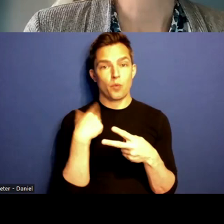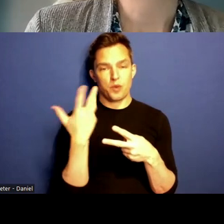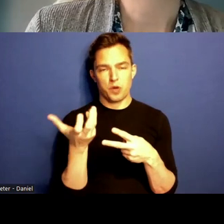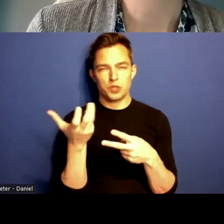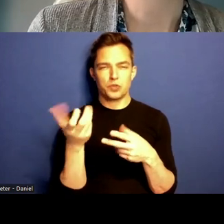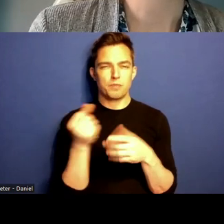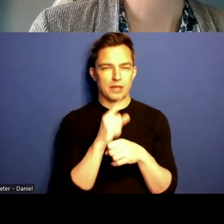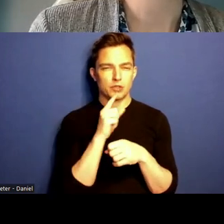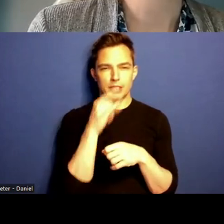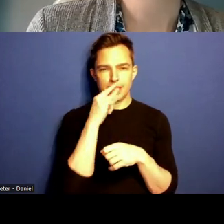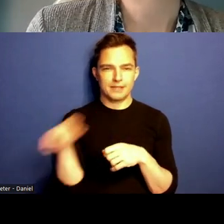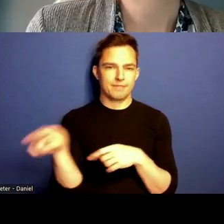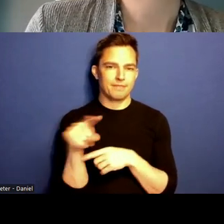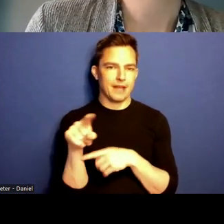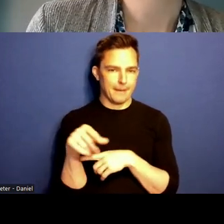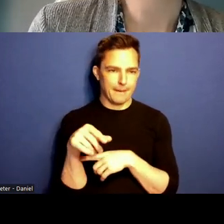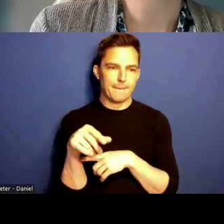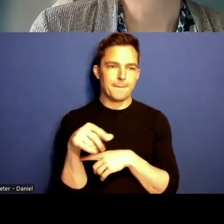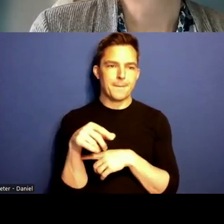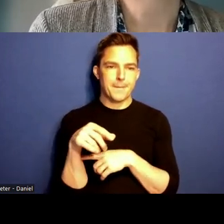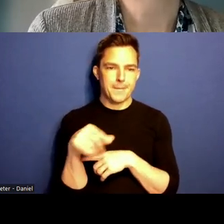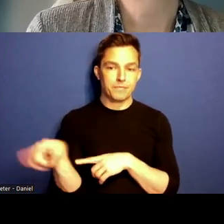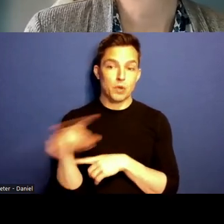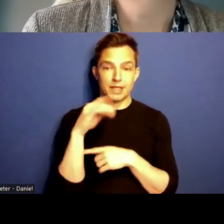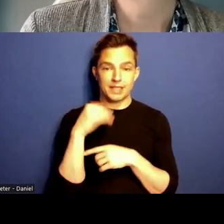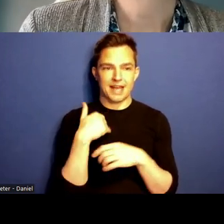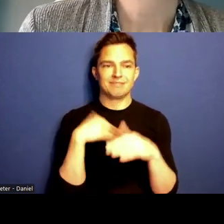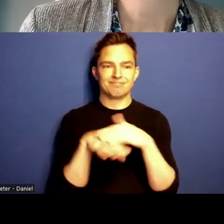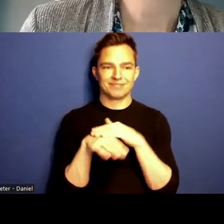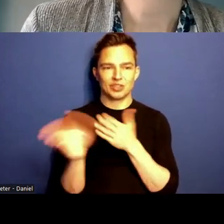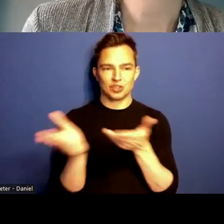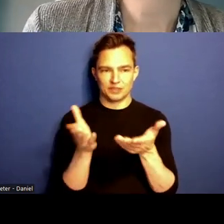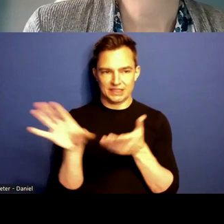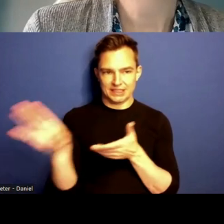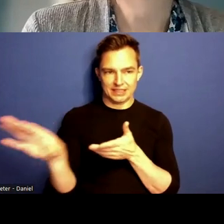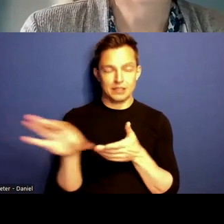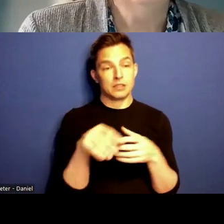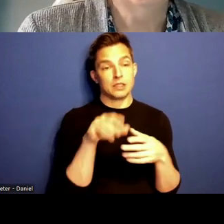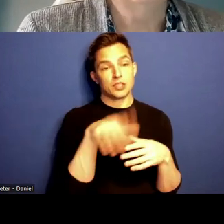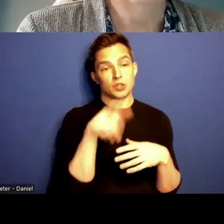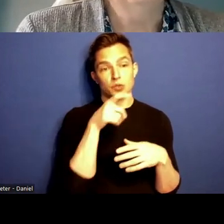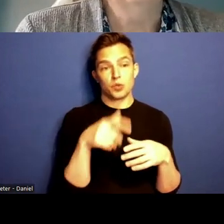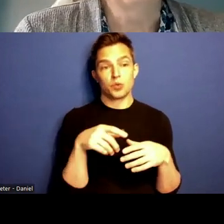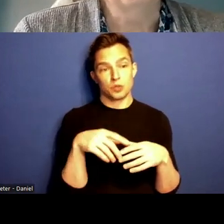make sure kids, those kids had services, children who were duly